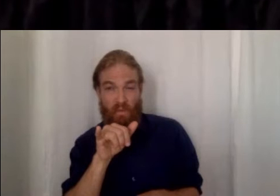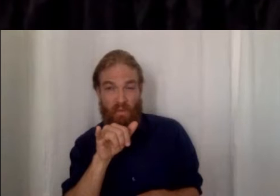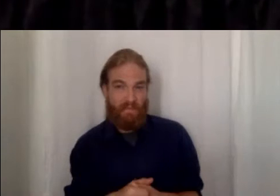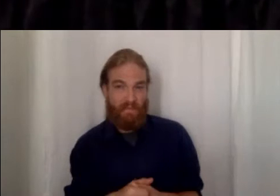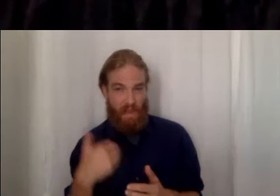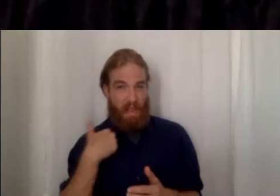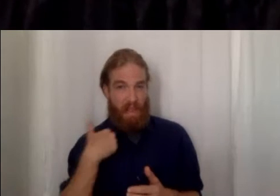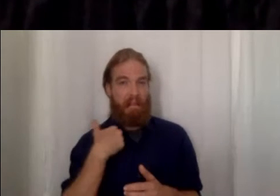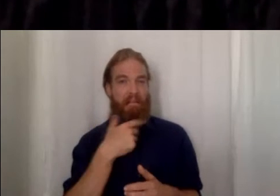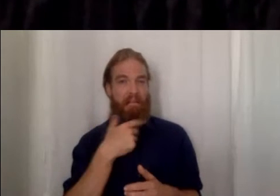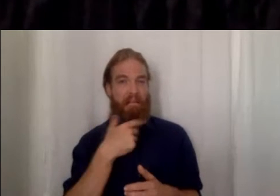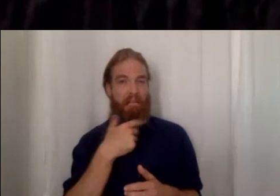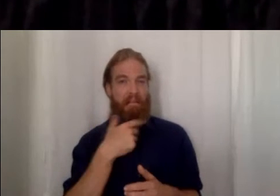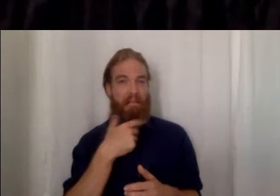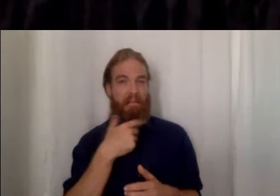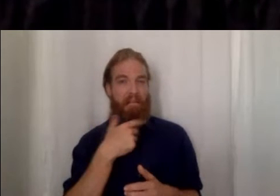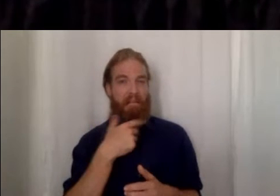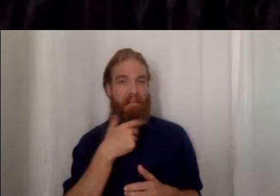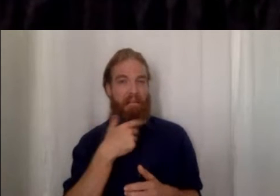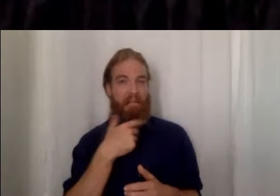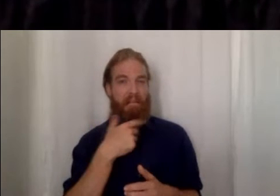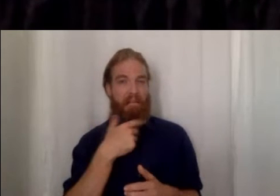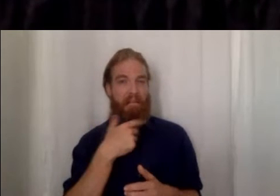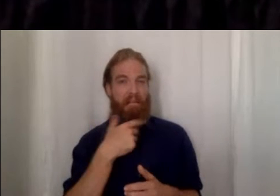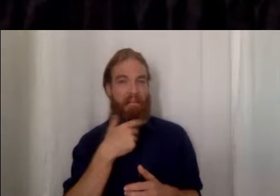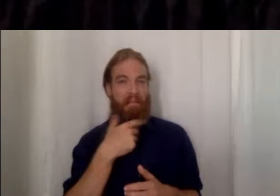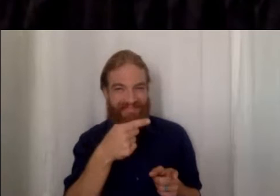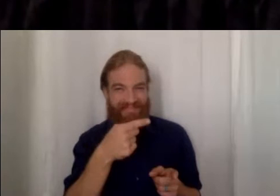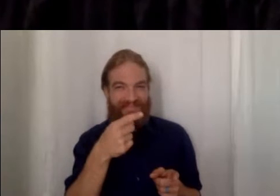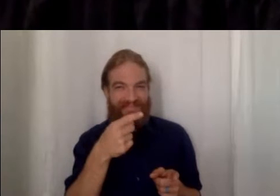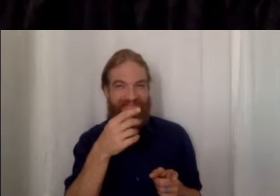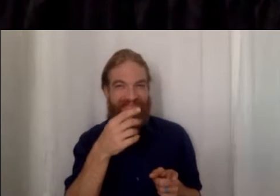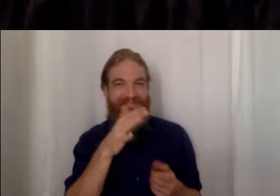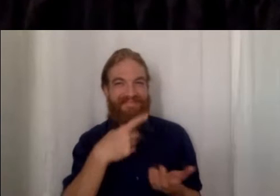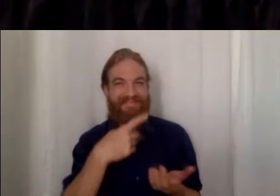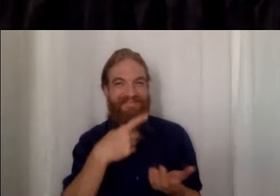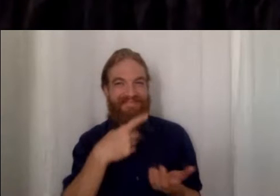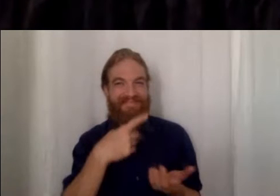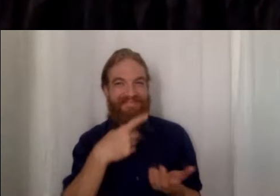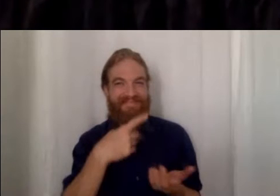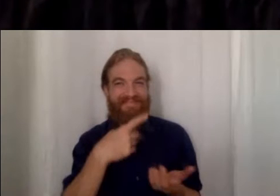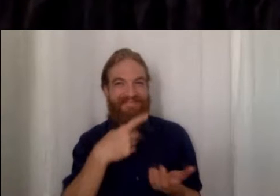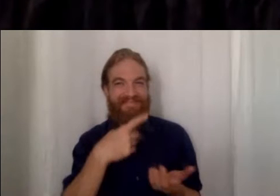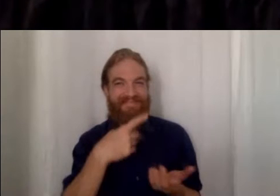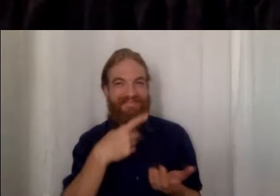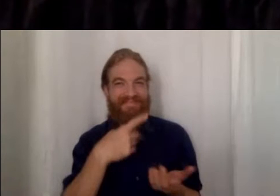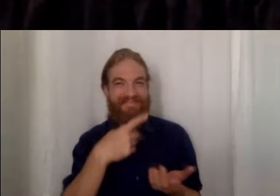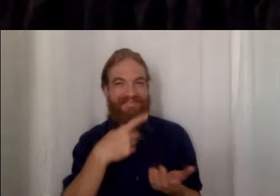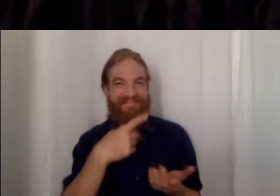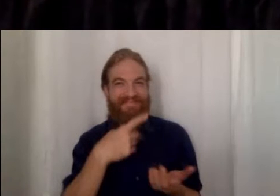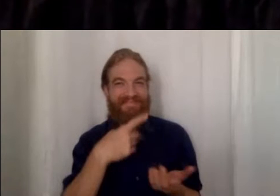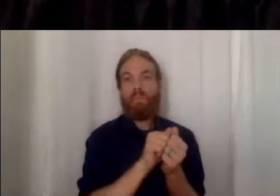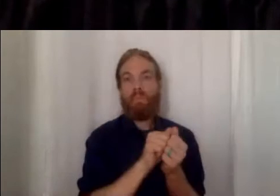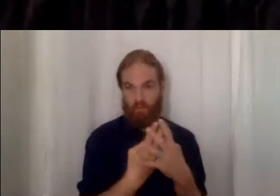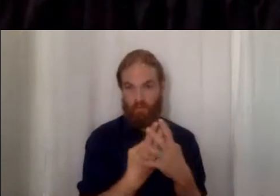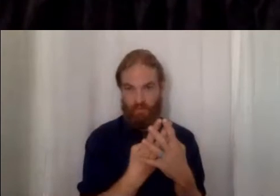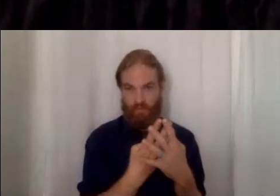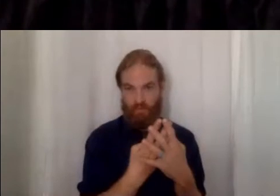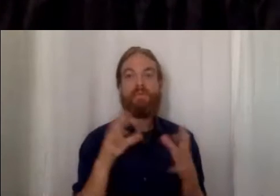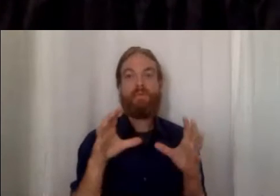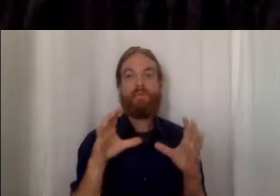about vaccinating within the jail and instituting different prevention measures, they're working within in